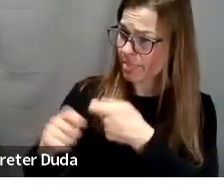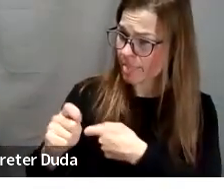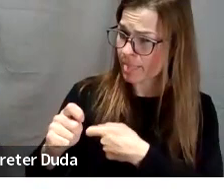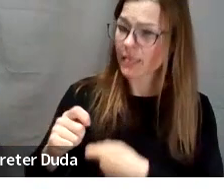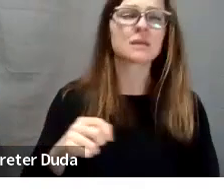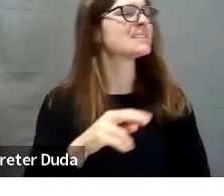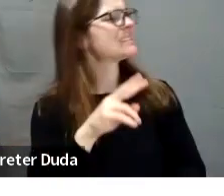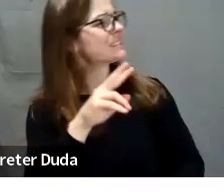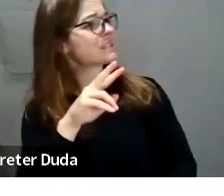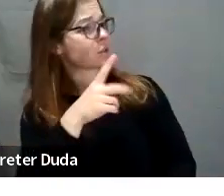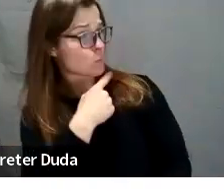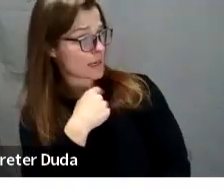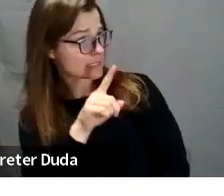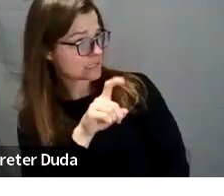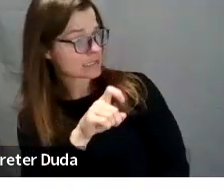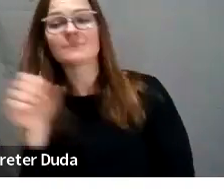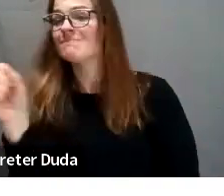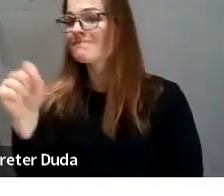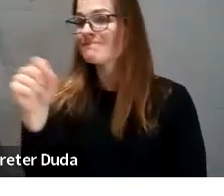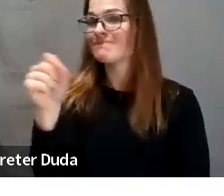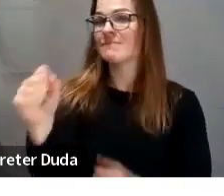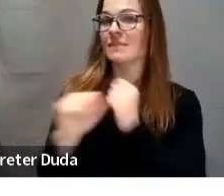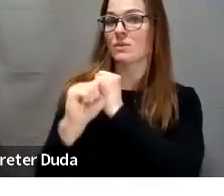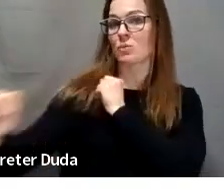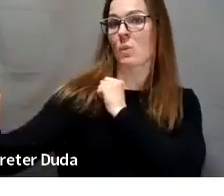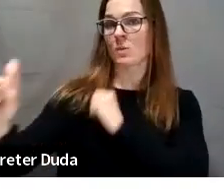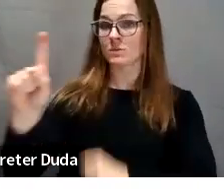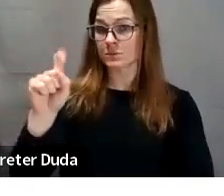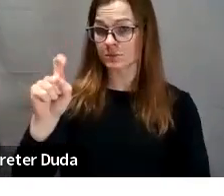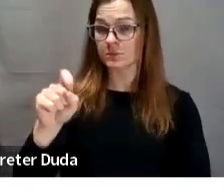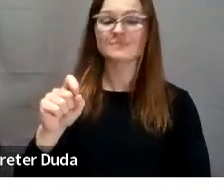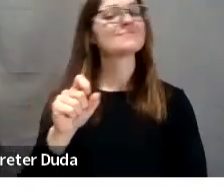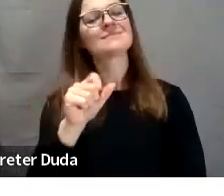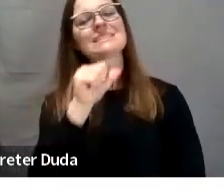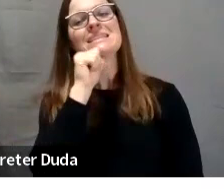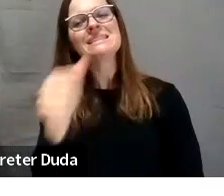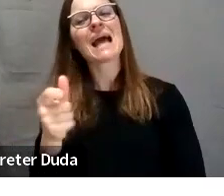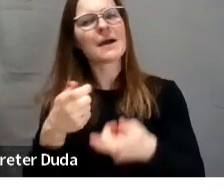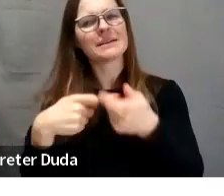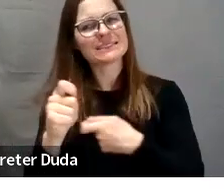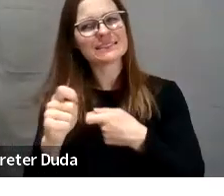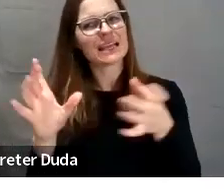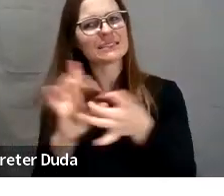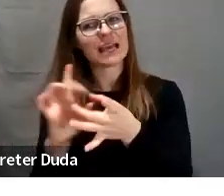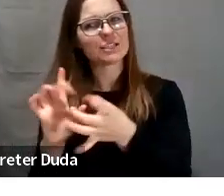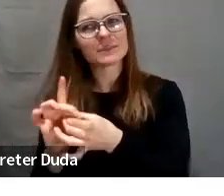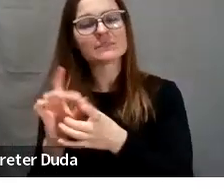Are you talking about the red one? Yes, the Corona, the extendable one. So not so much attachments, but it does come